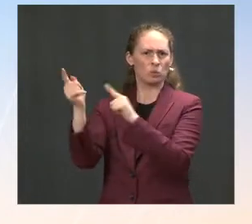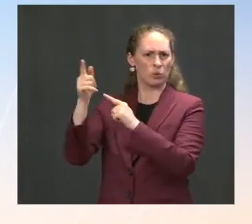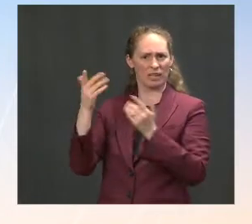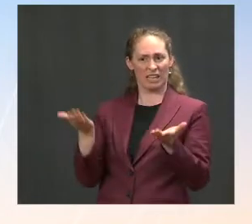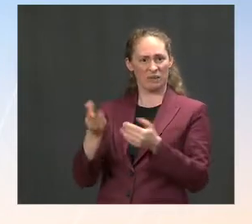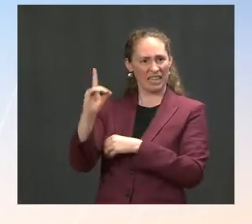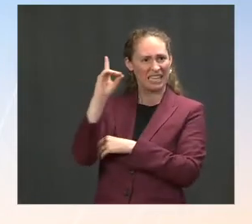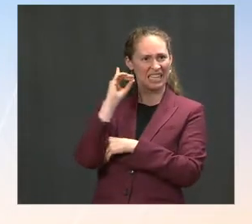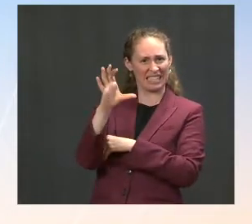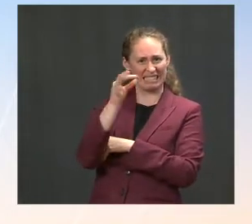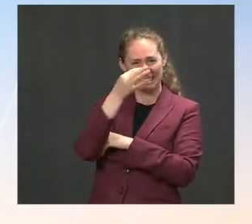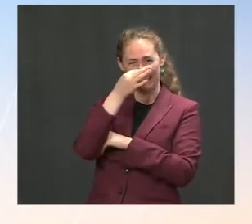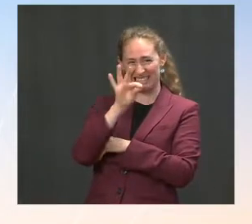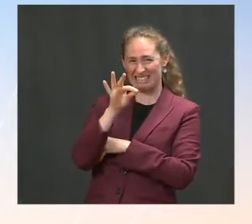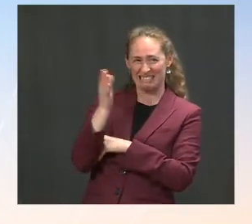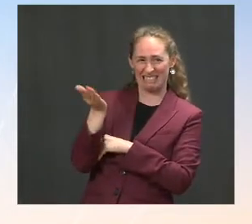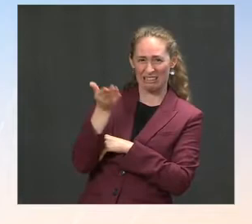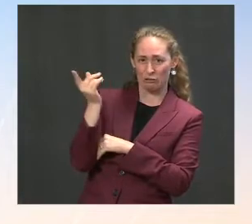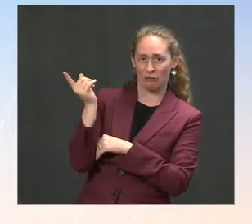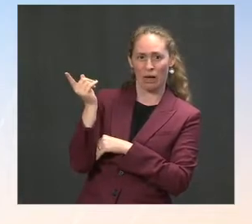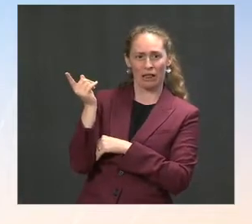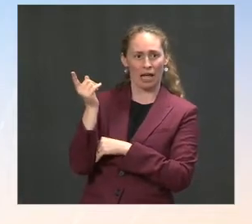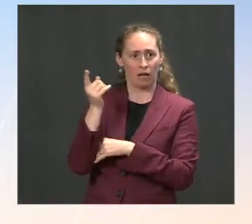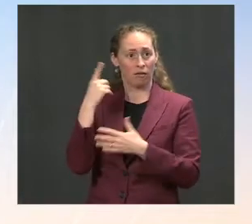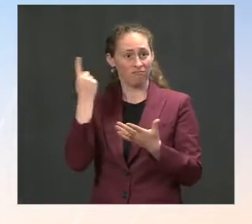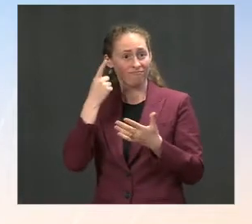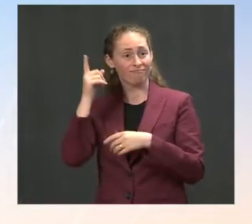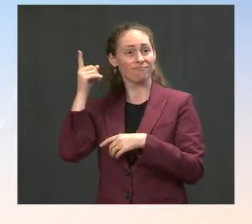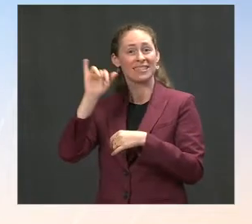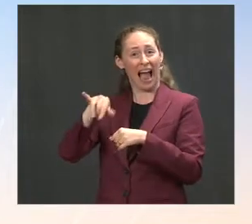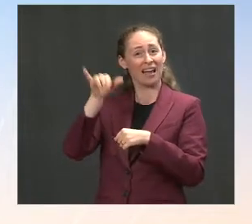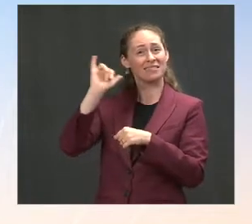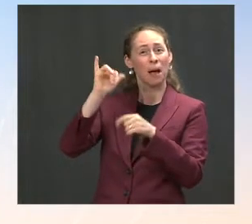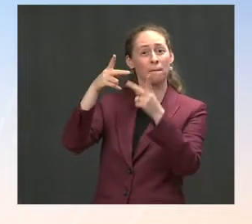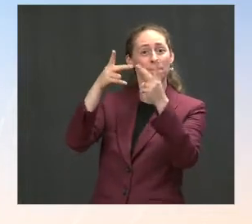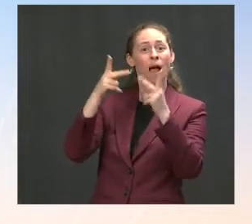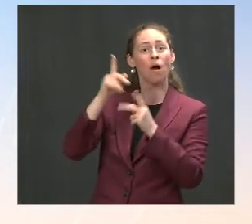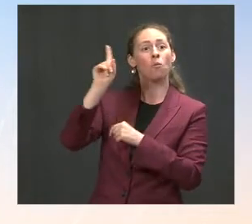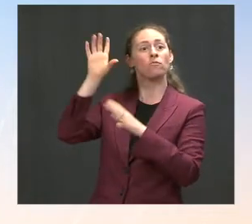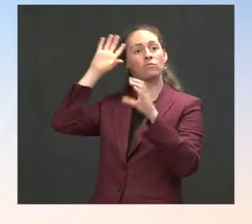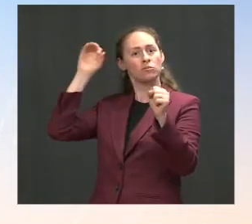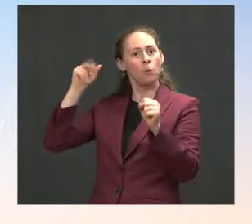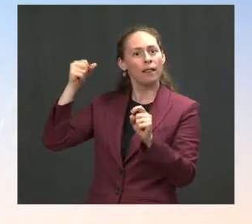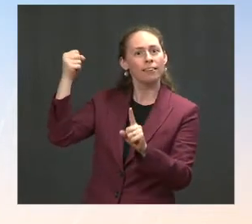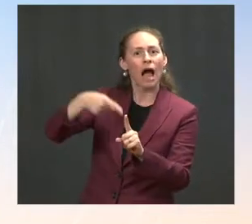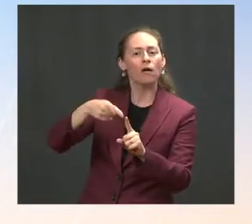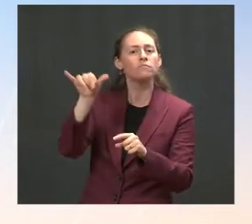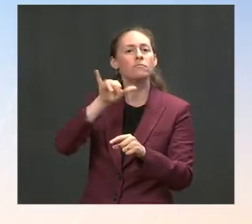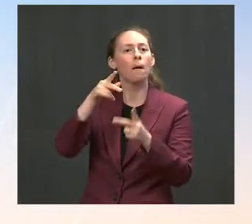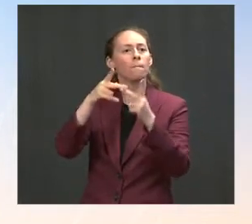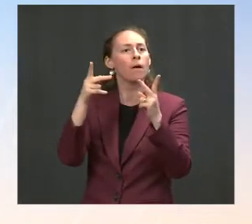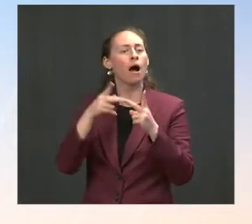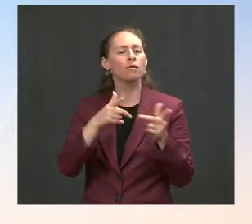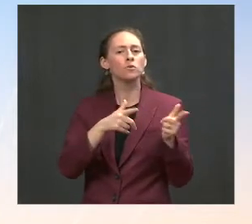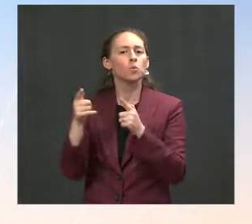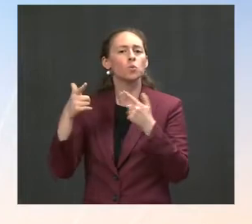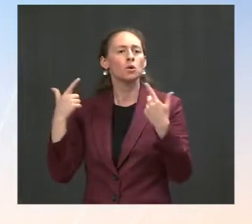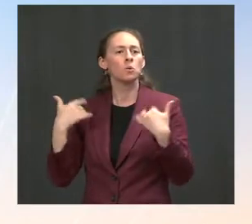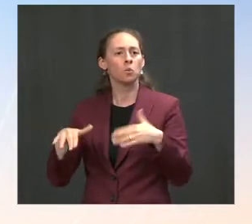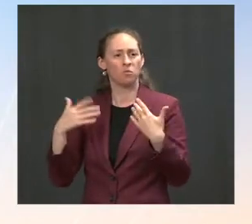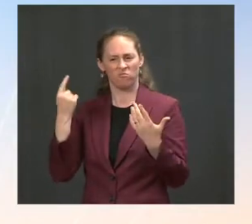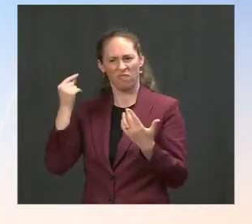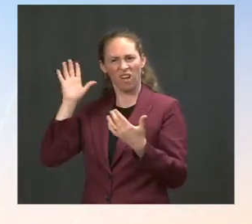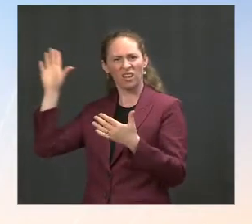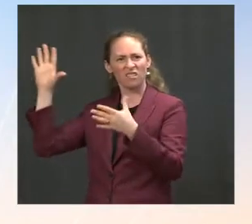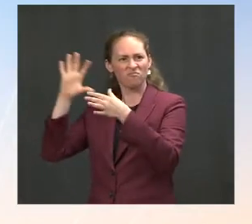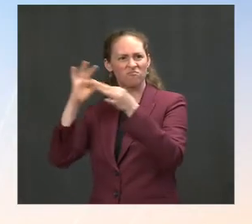President Biden had lunch in that neighborhood this summer. What is your message to innocent people who live in cities like this one who might start to get worried about